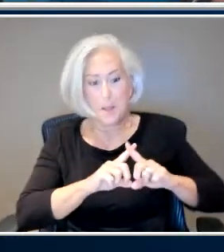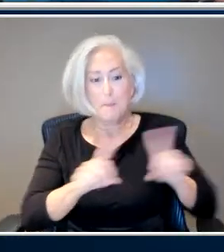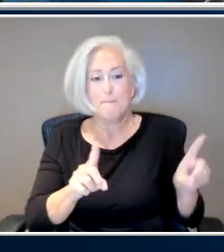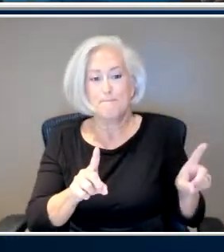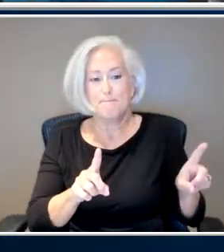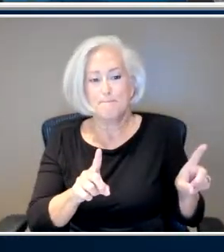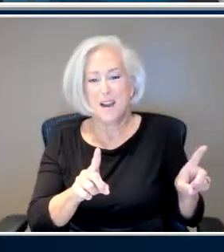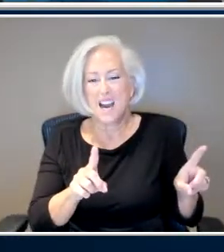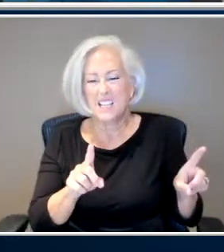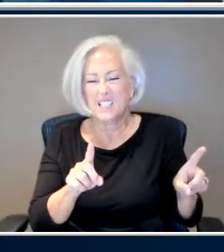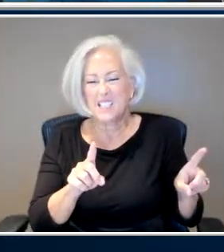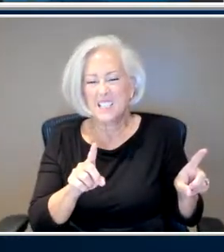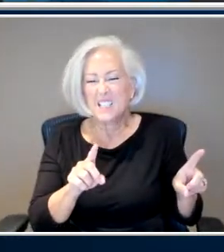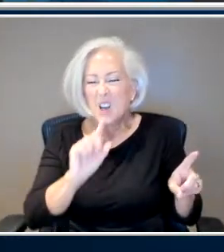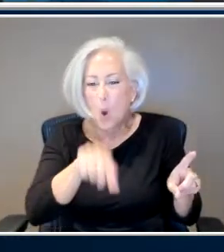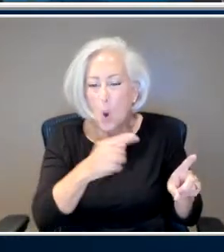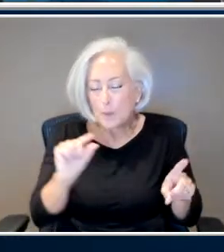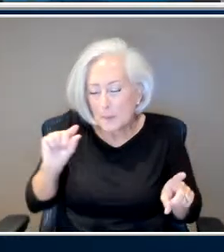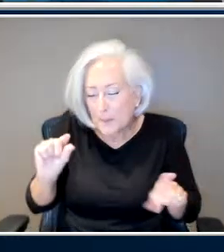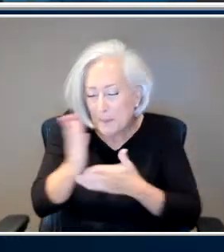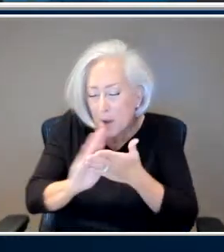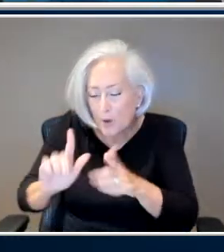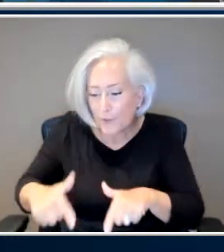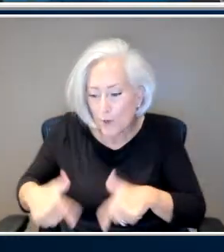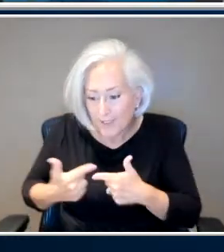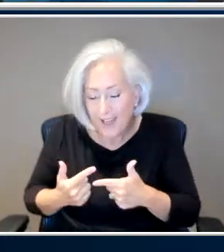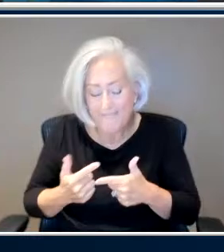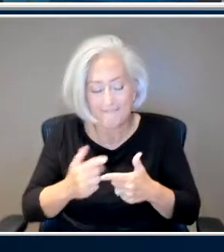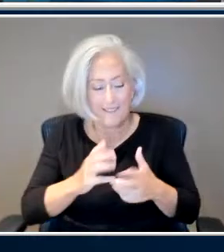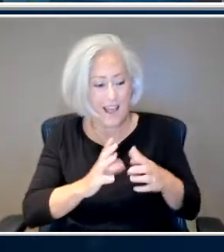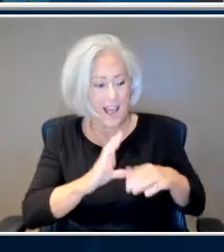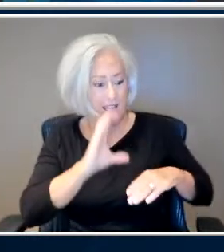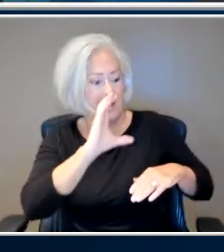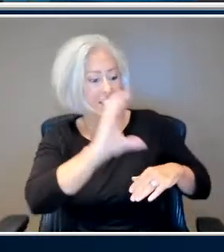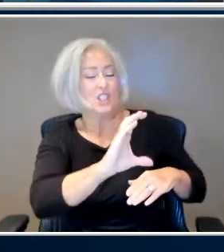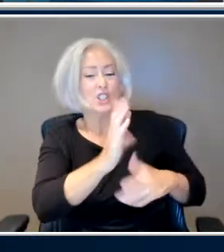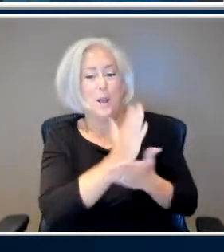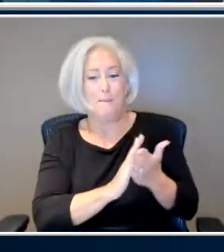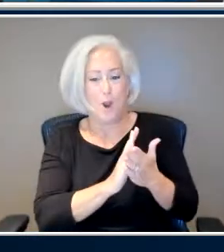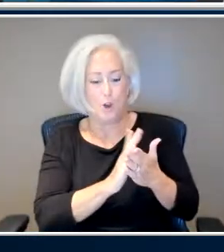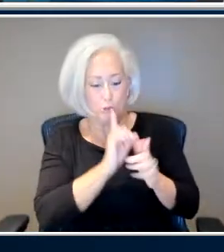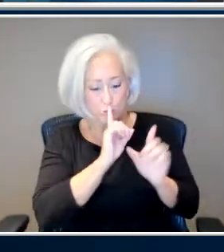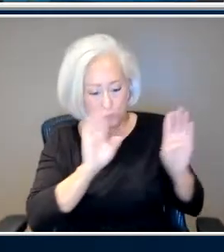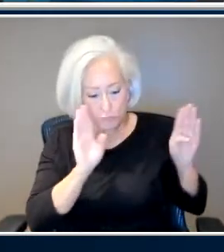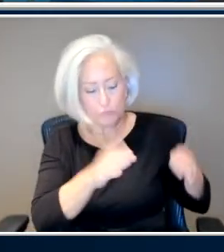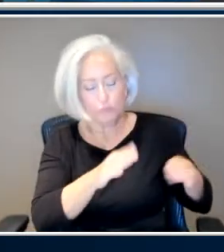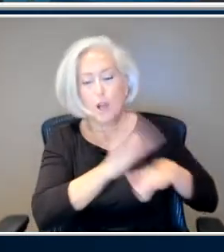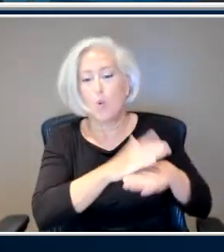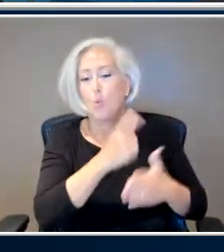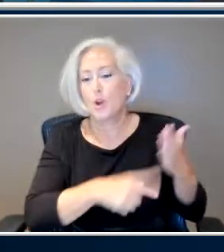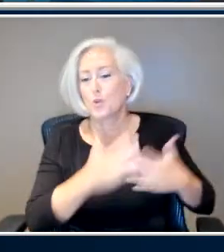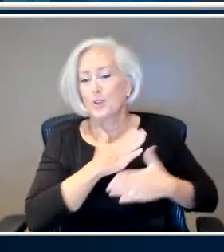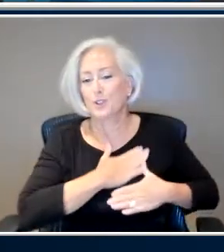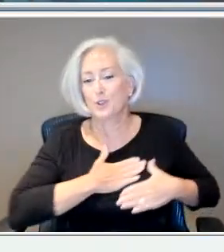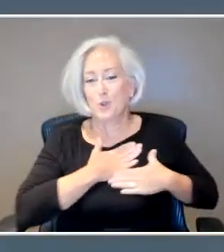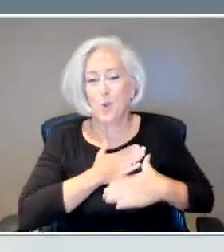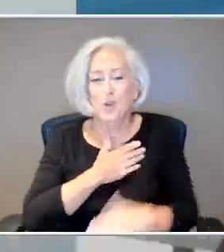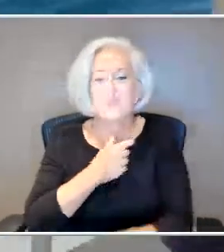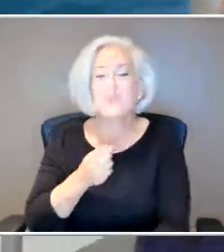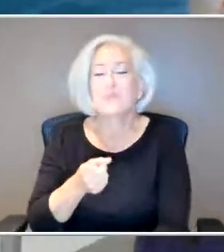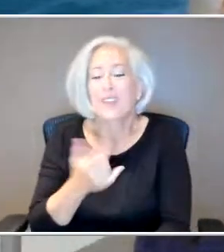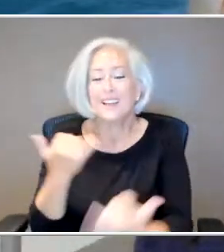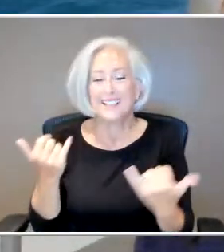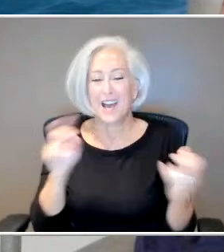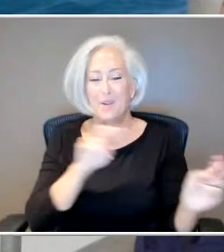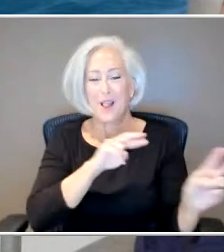amount of space in your life, leaving plenty of time for what really matters. And I want to take a look at some photos, and I